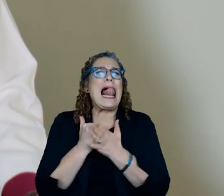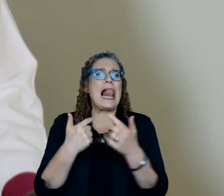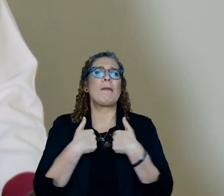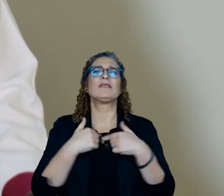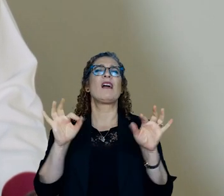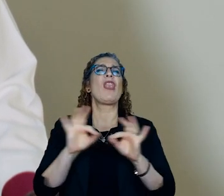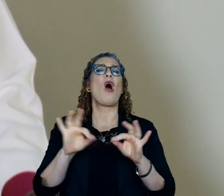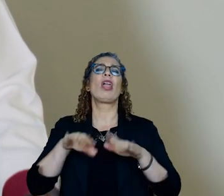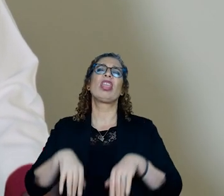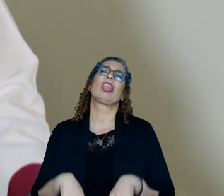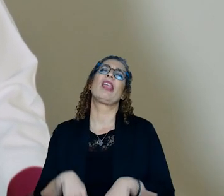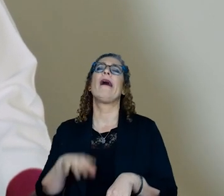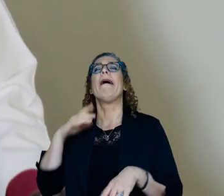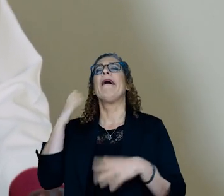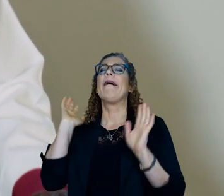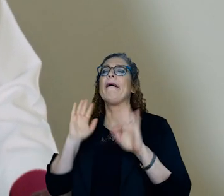from apathy.